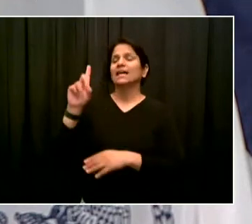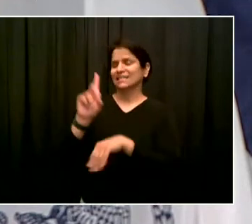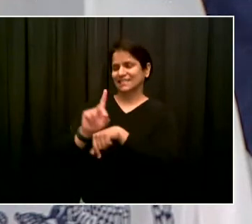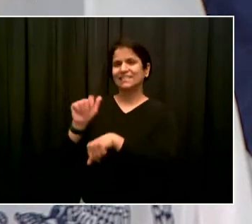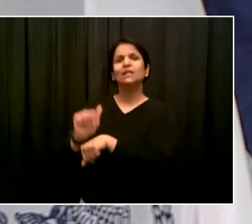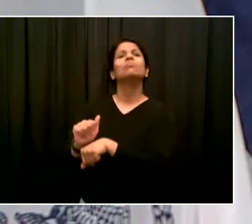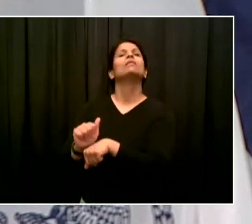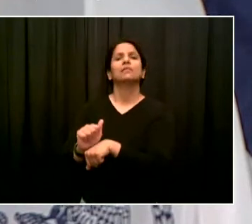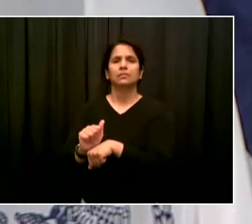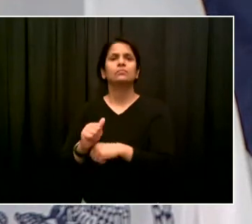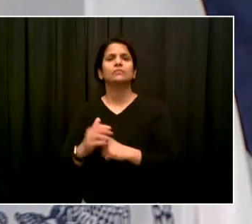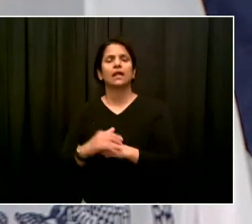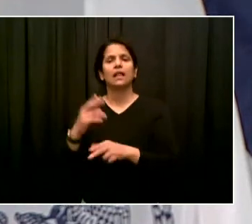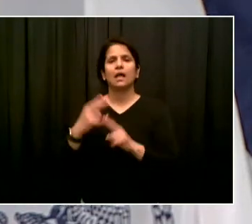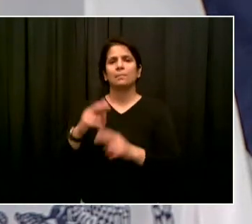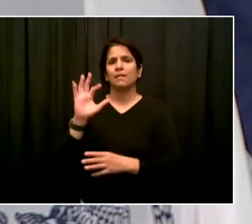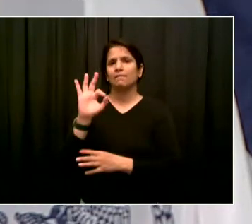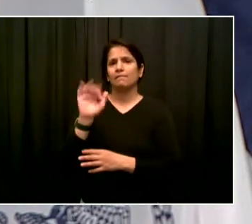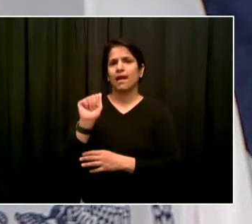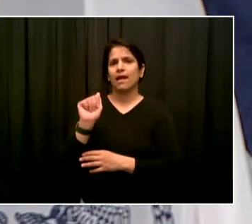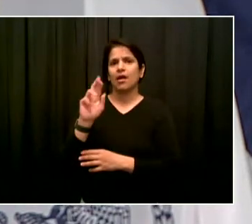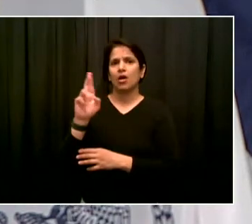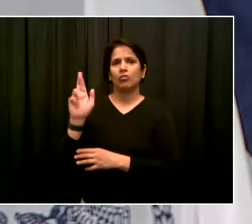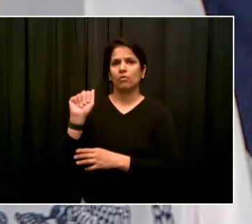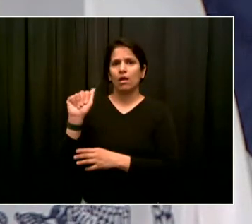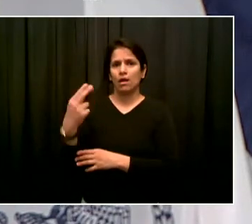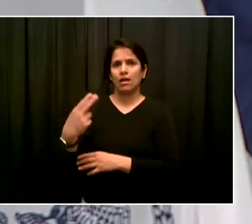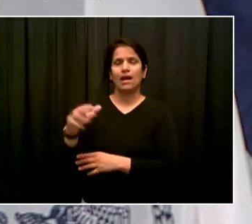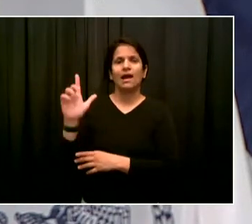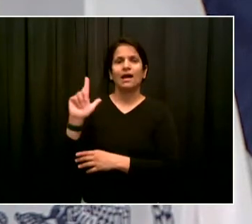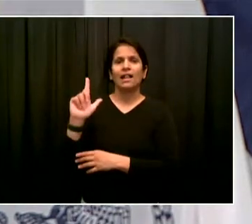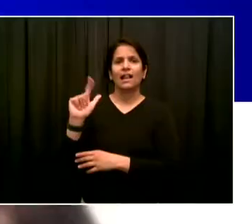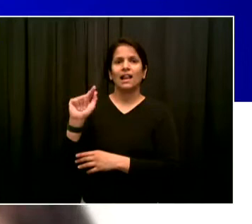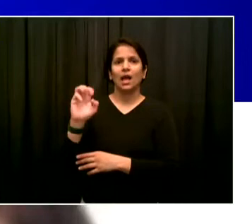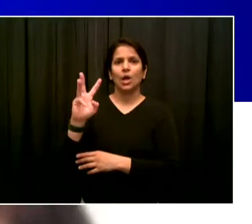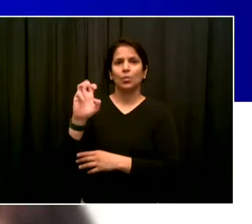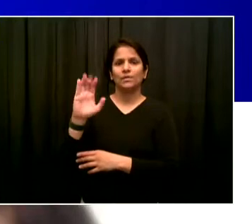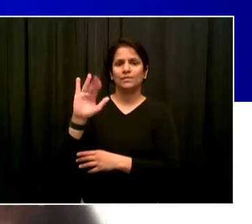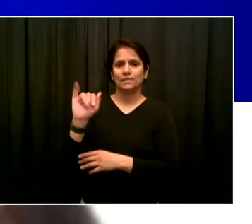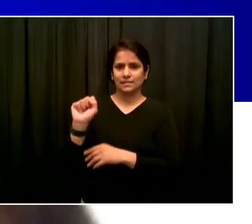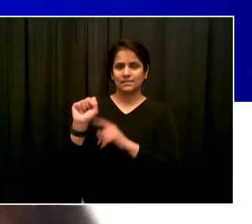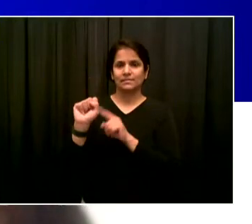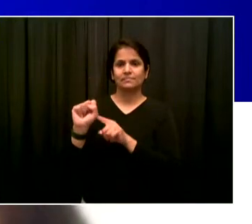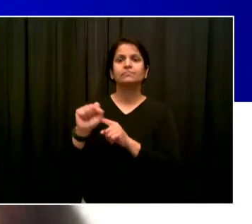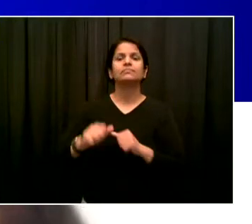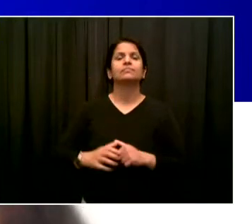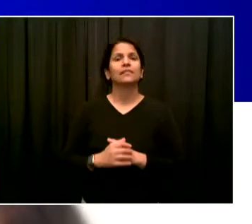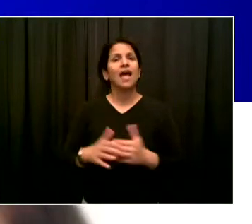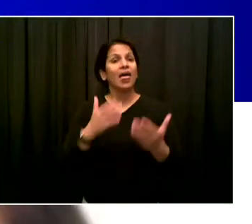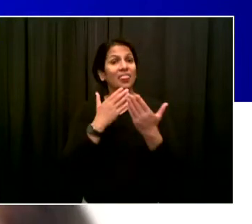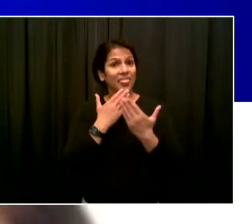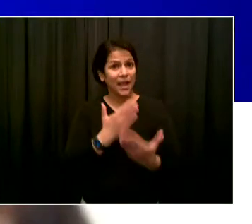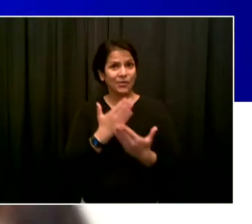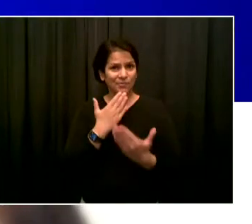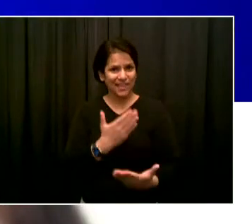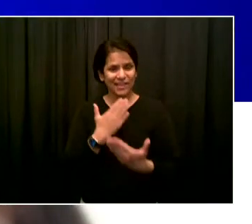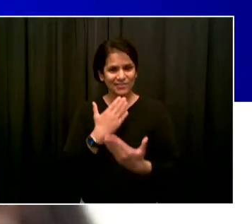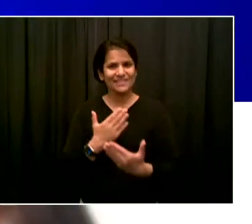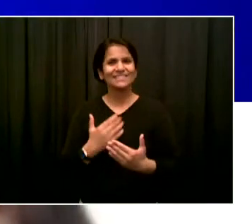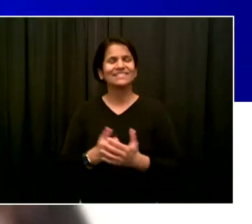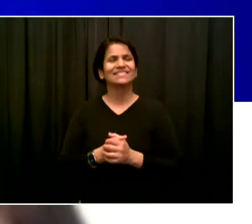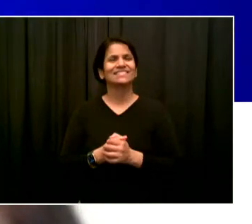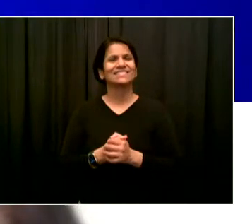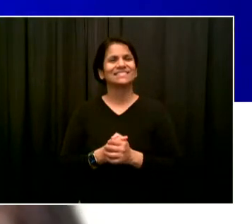Good morning, and thank you so much, Mayor de Blasio, for the opportunity to be a part of today's announcement. And as chair of the New